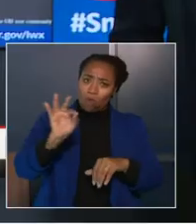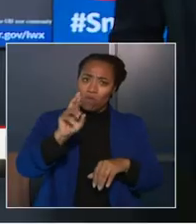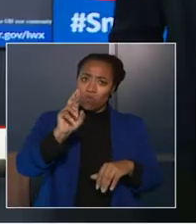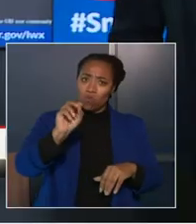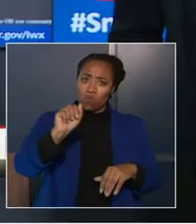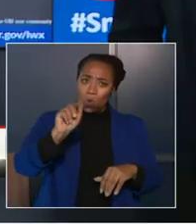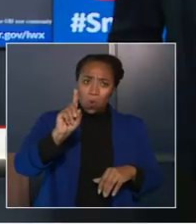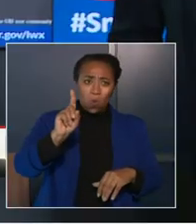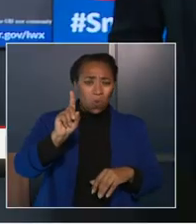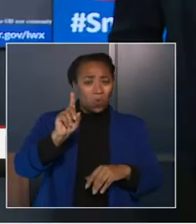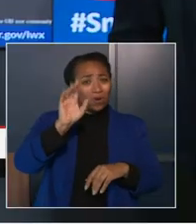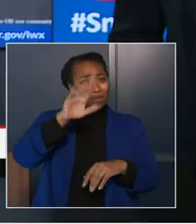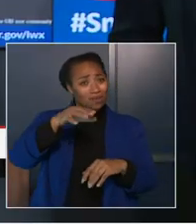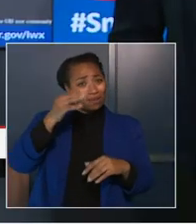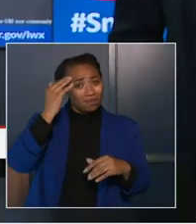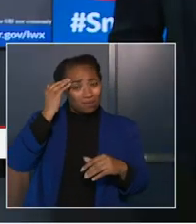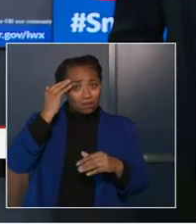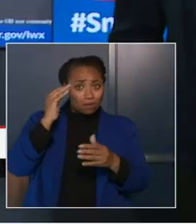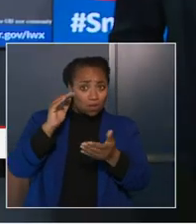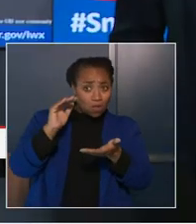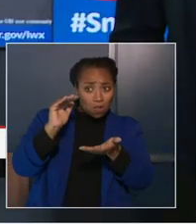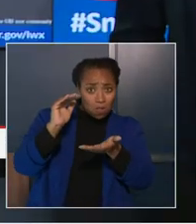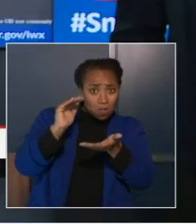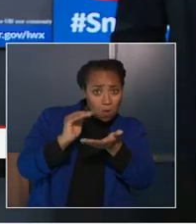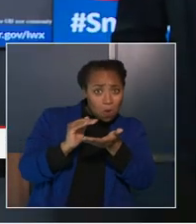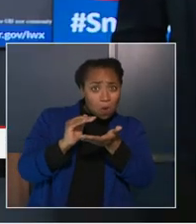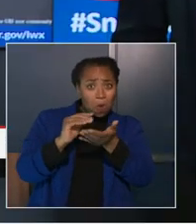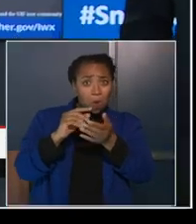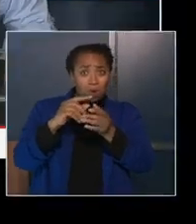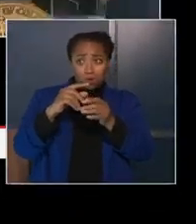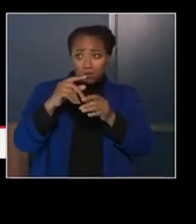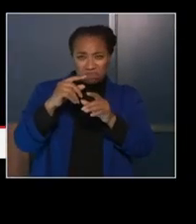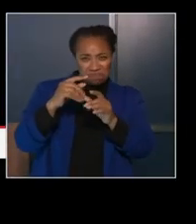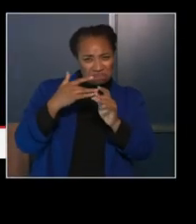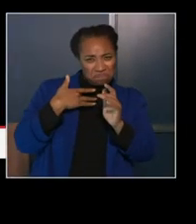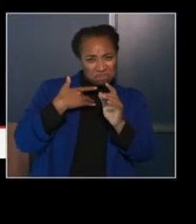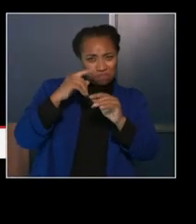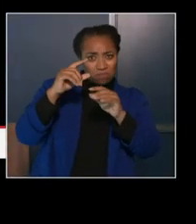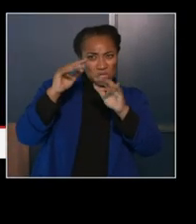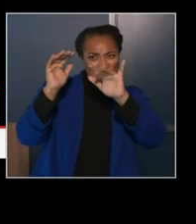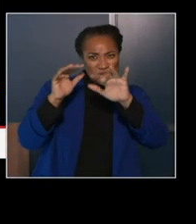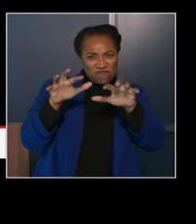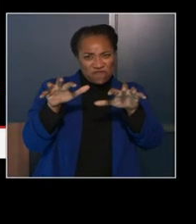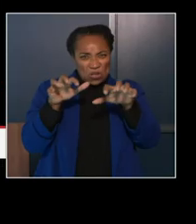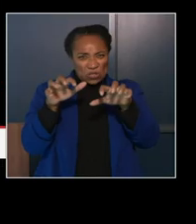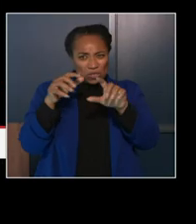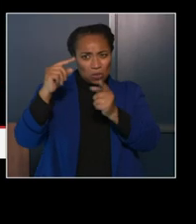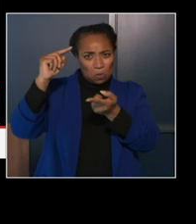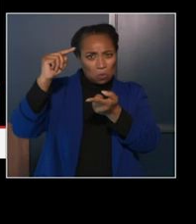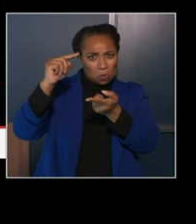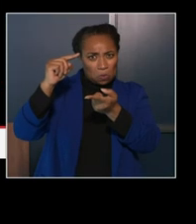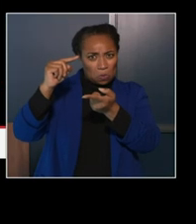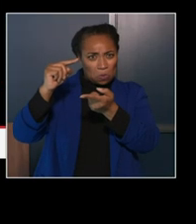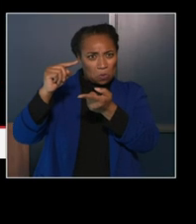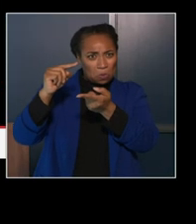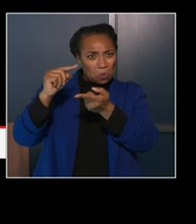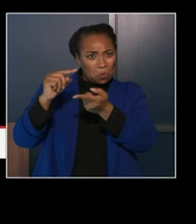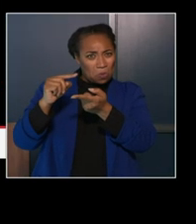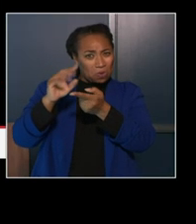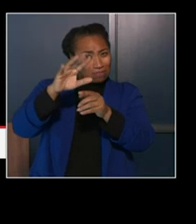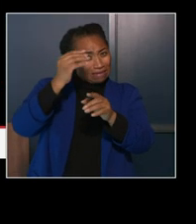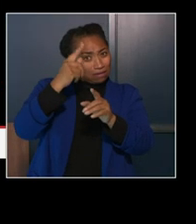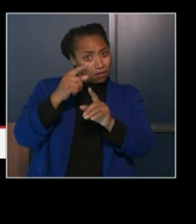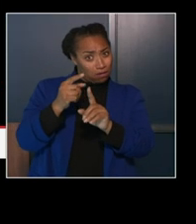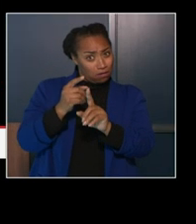this week. Our overnight temperatures are below freezing, and with wind chills, the temperatures will feel as low as 4 degrees early on Thursday